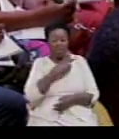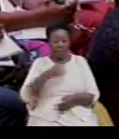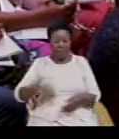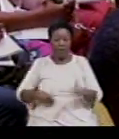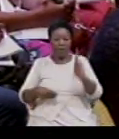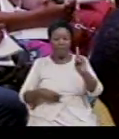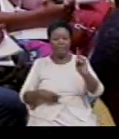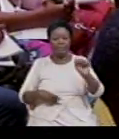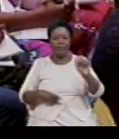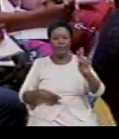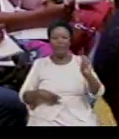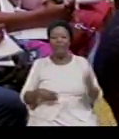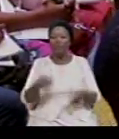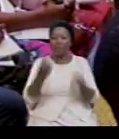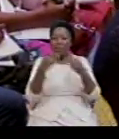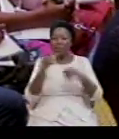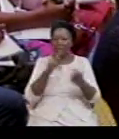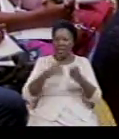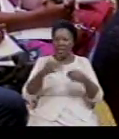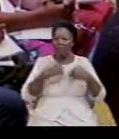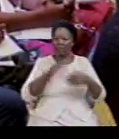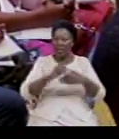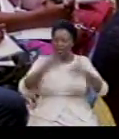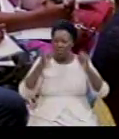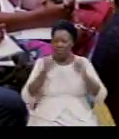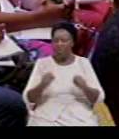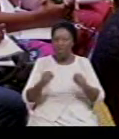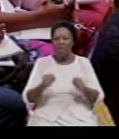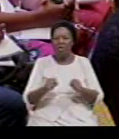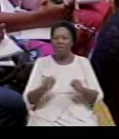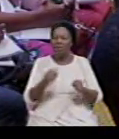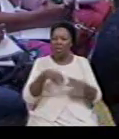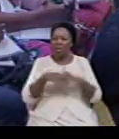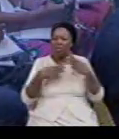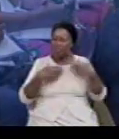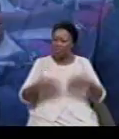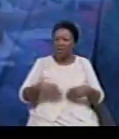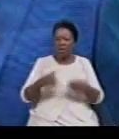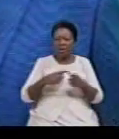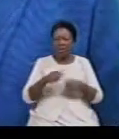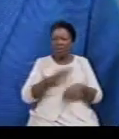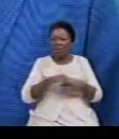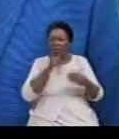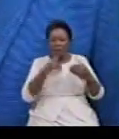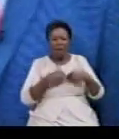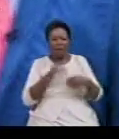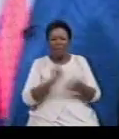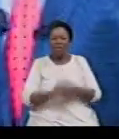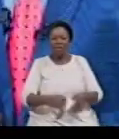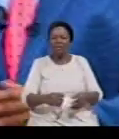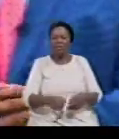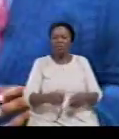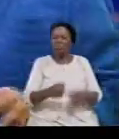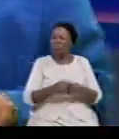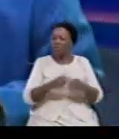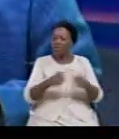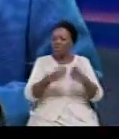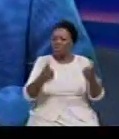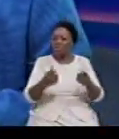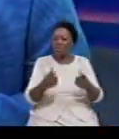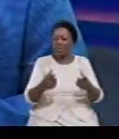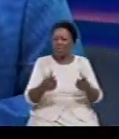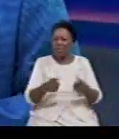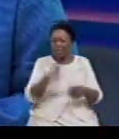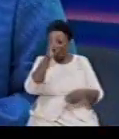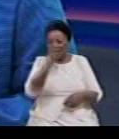not only strong in the body, he was not only strong having sharp eyesight to look at Goliath. You know, some people will